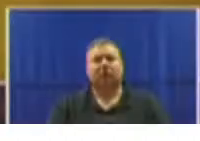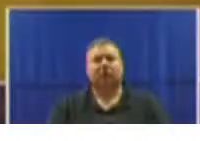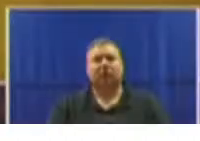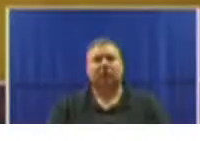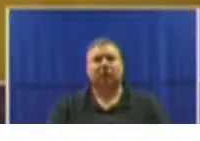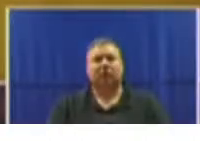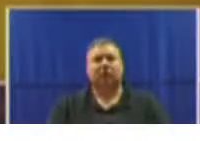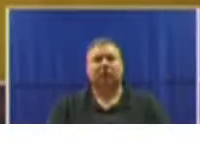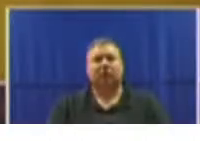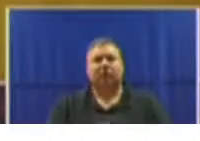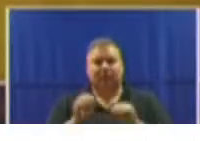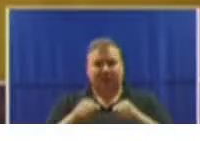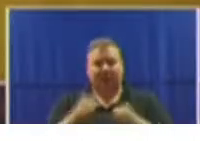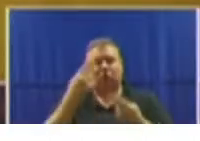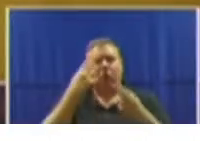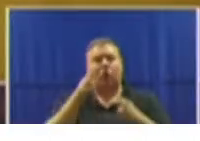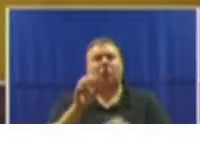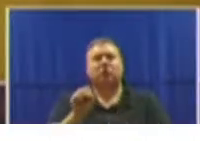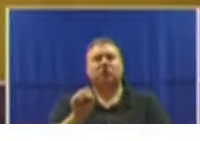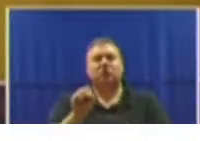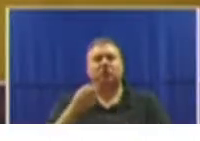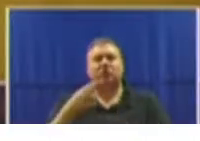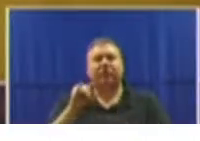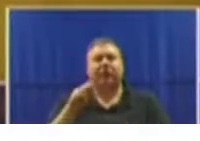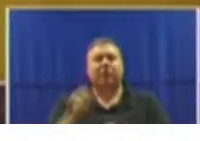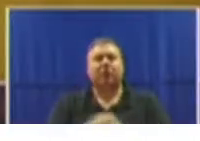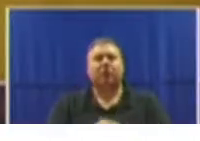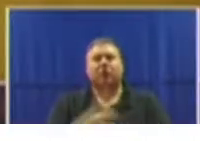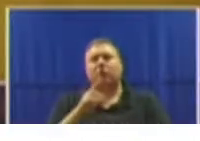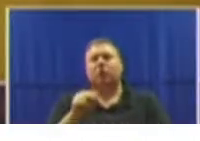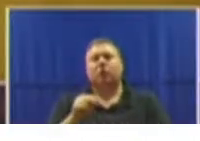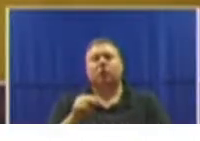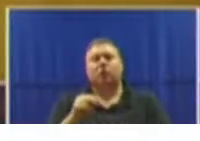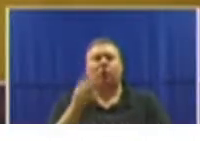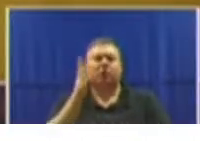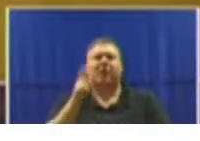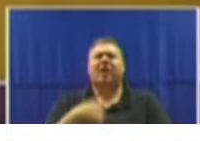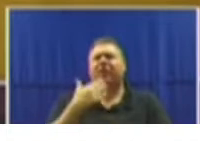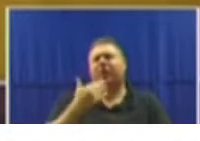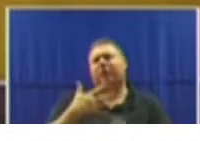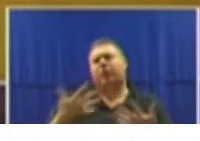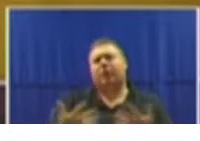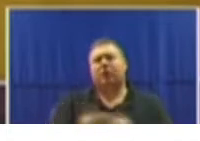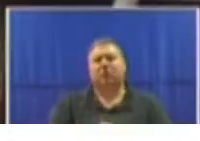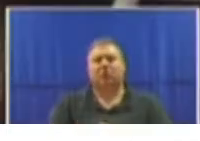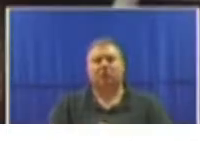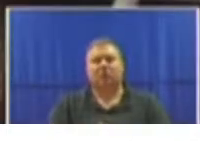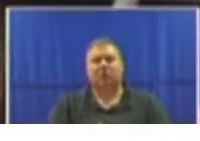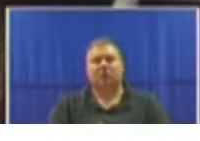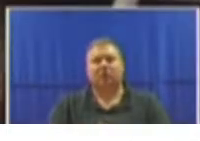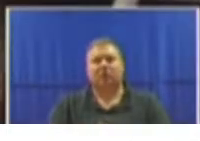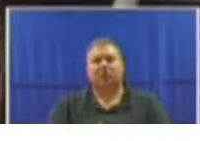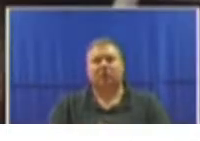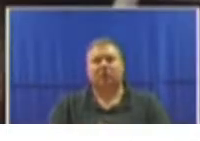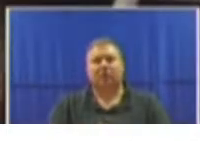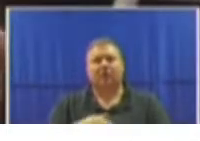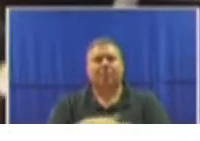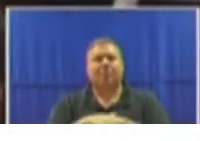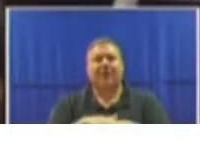yes, Honorable Shivambo. No, Speaker, thank you very much. I think if it's basic